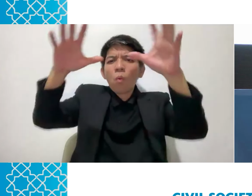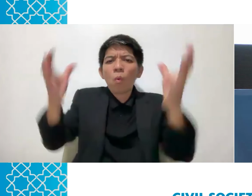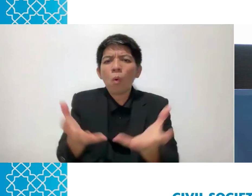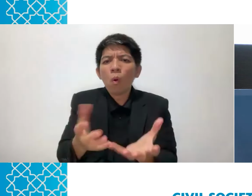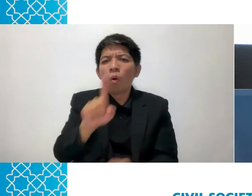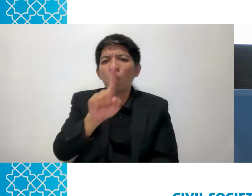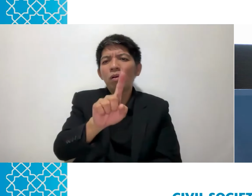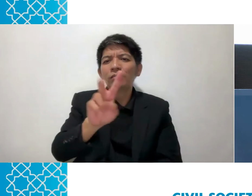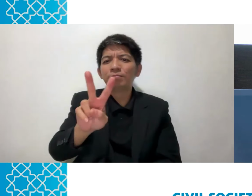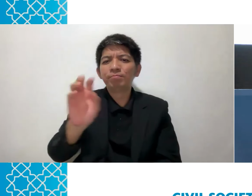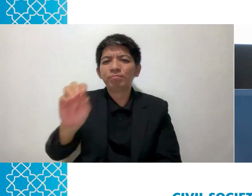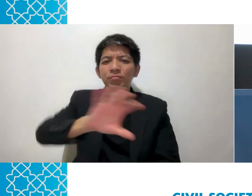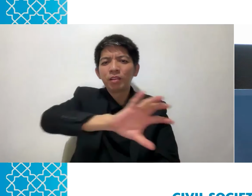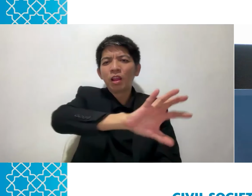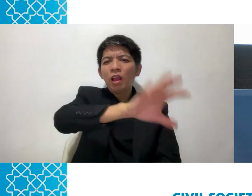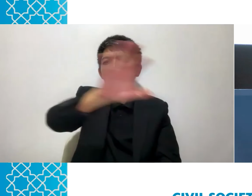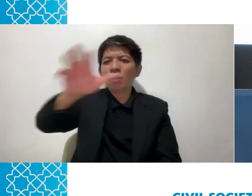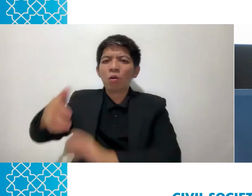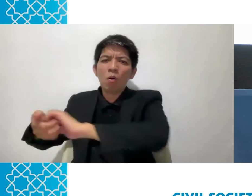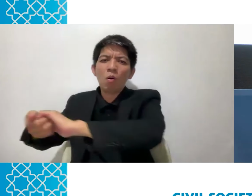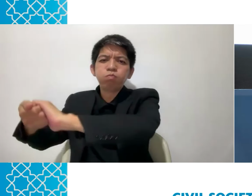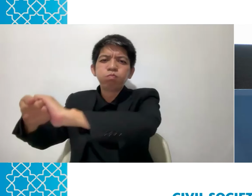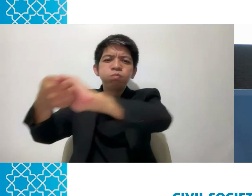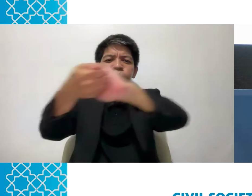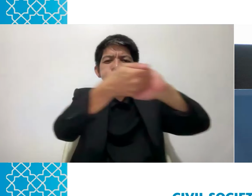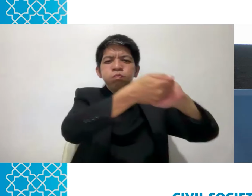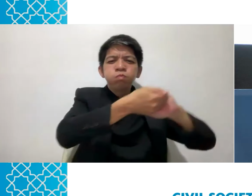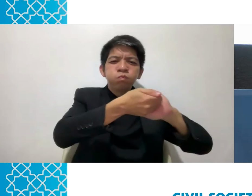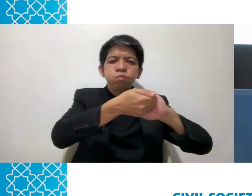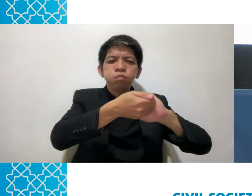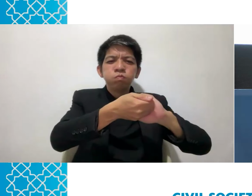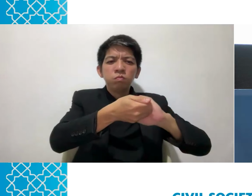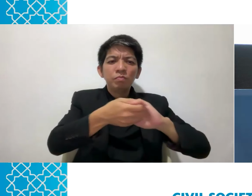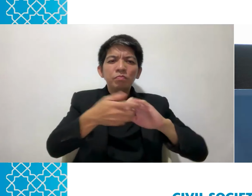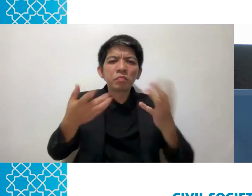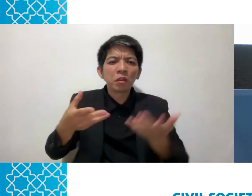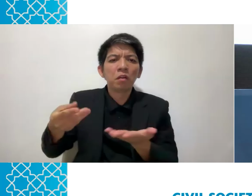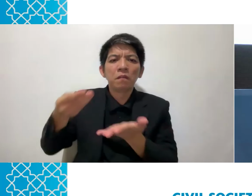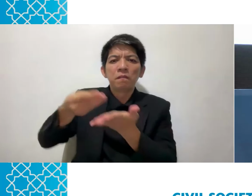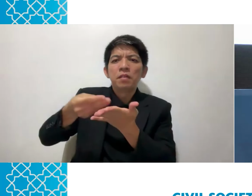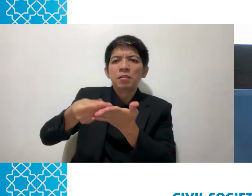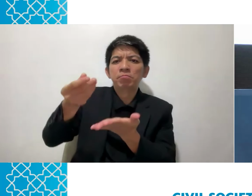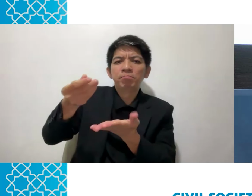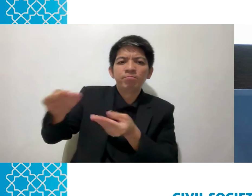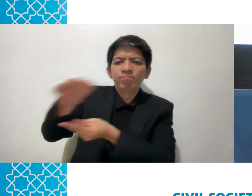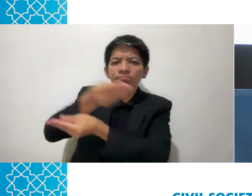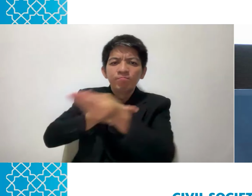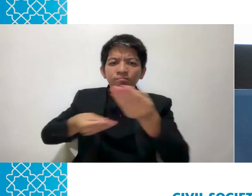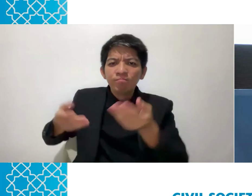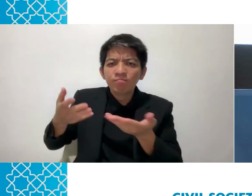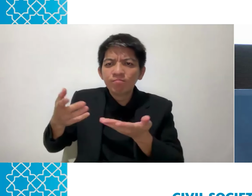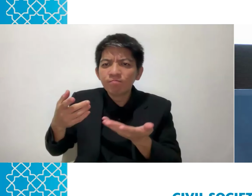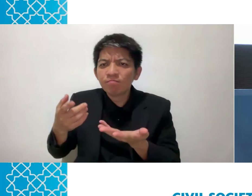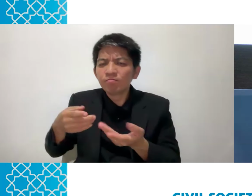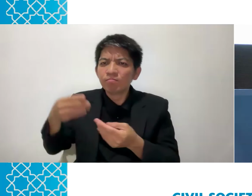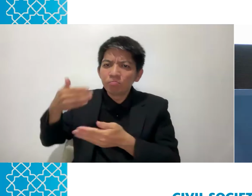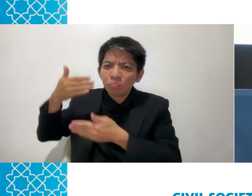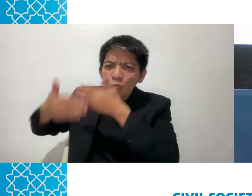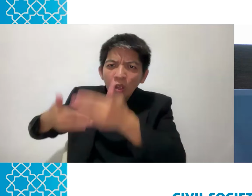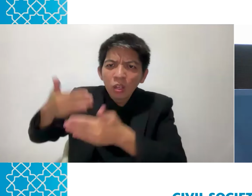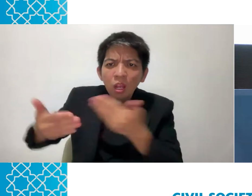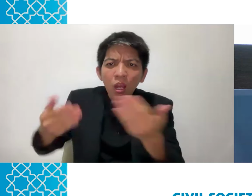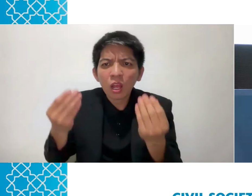support financial institutions in designing investment programs, investment strategies. So in that